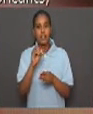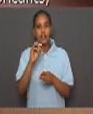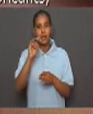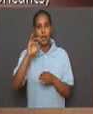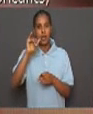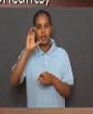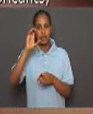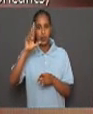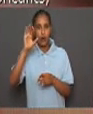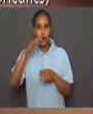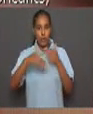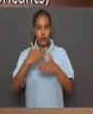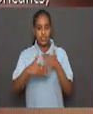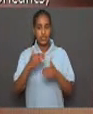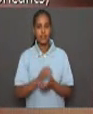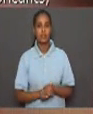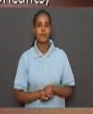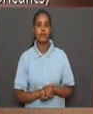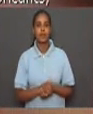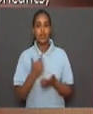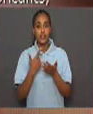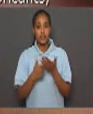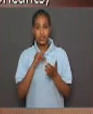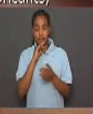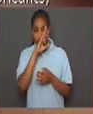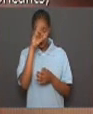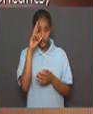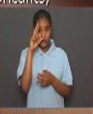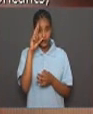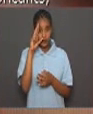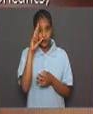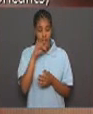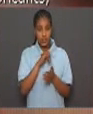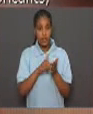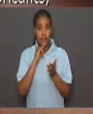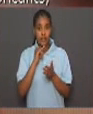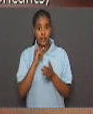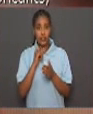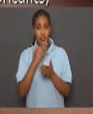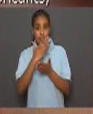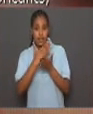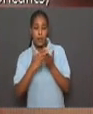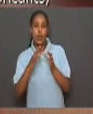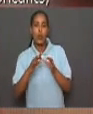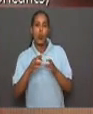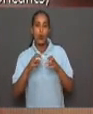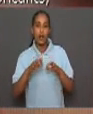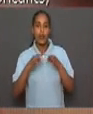and microprocessors. This is because it is a